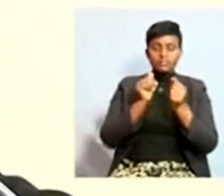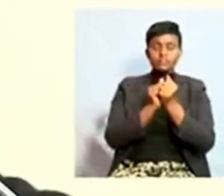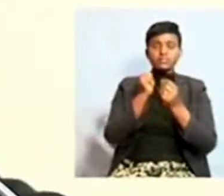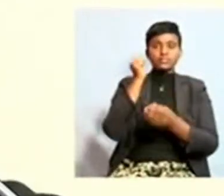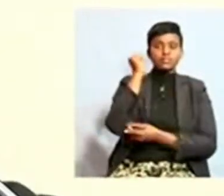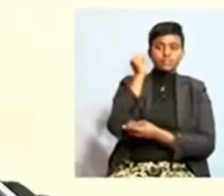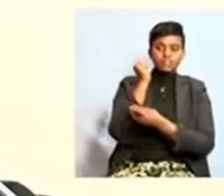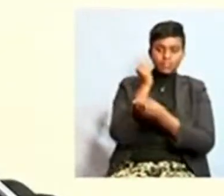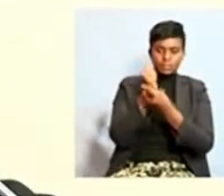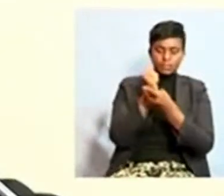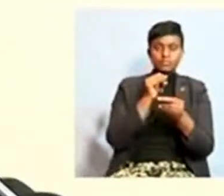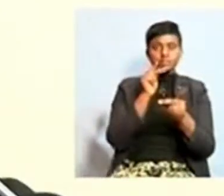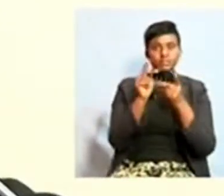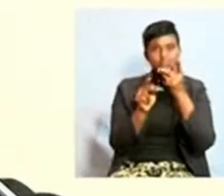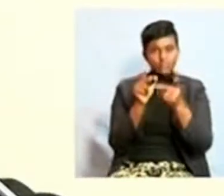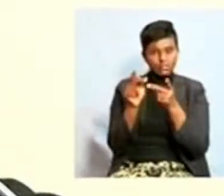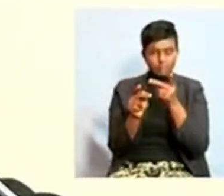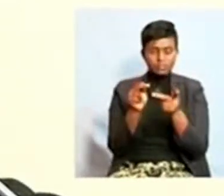developmental purposes.